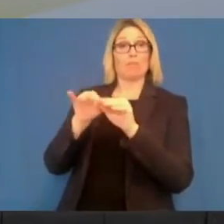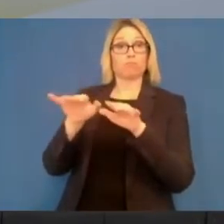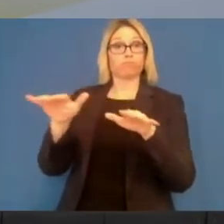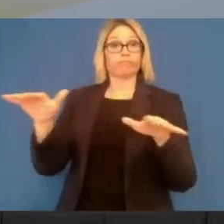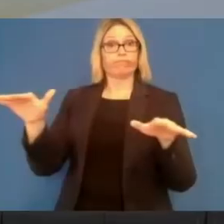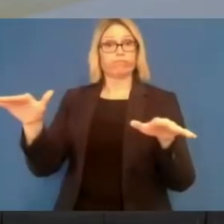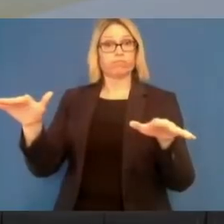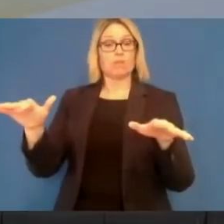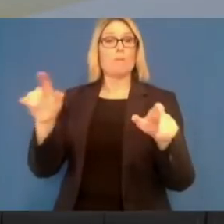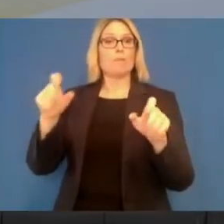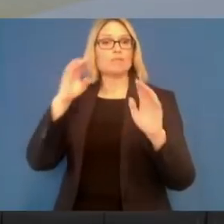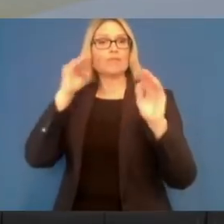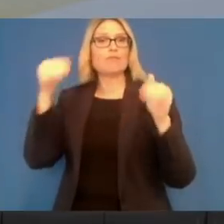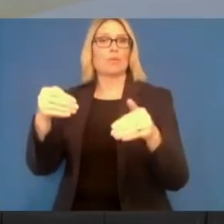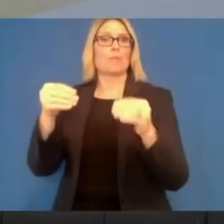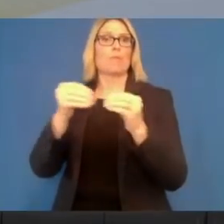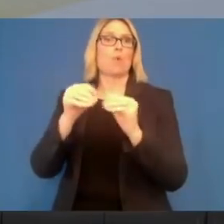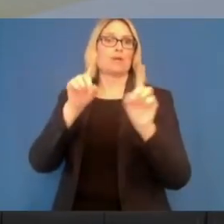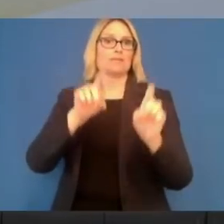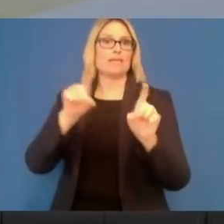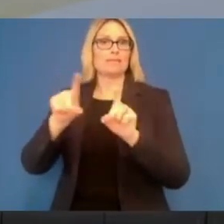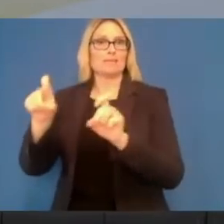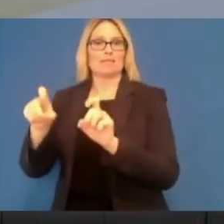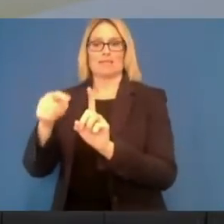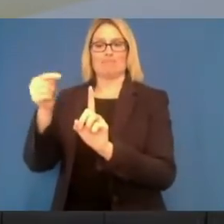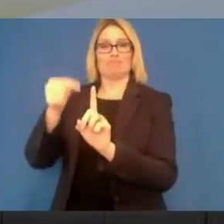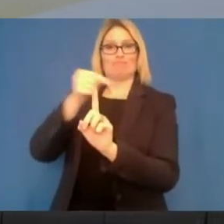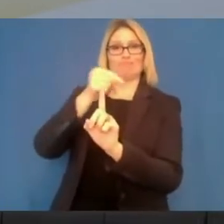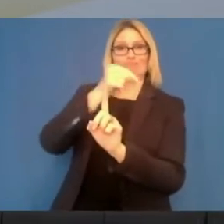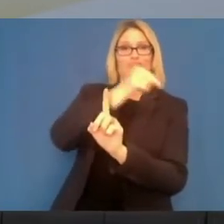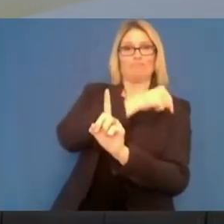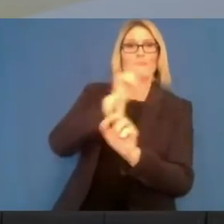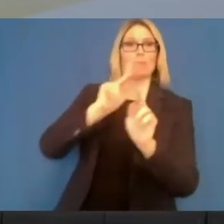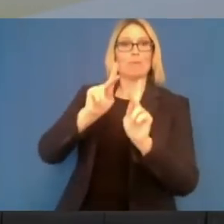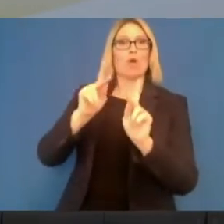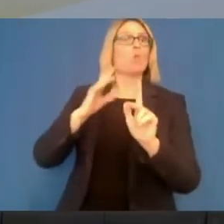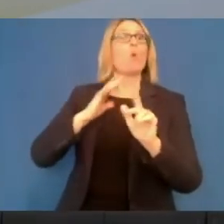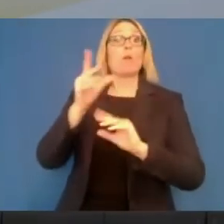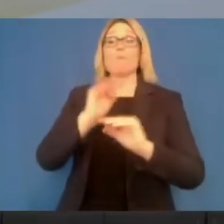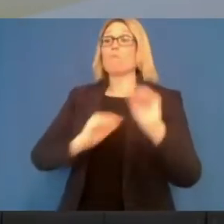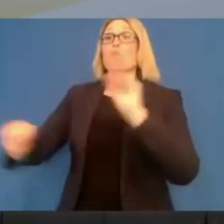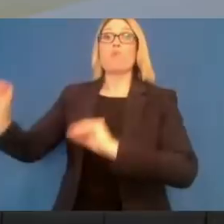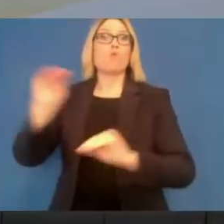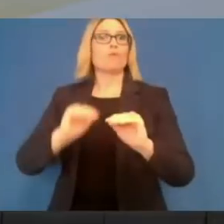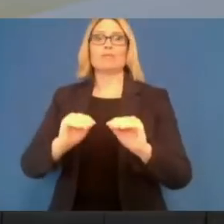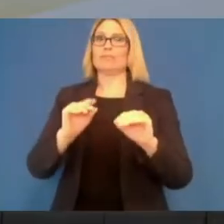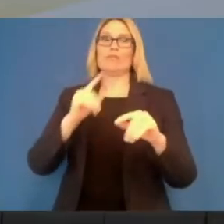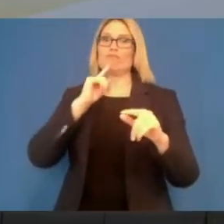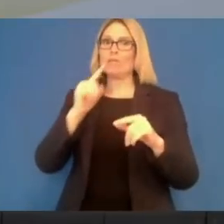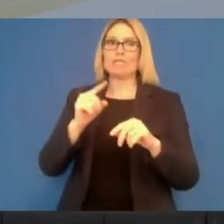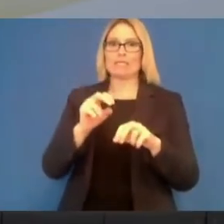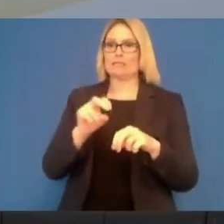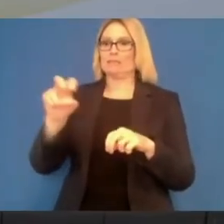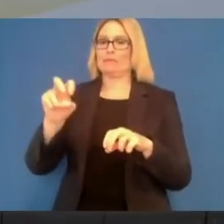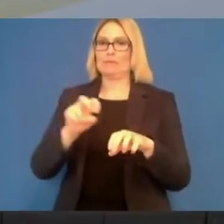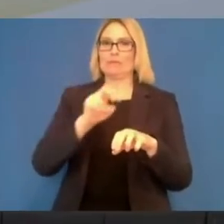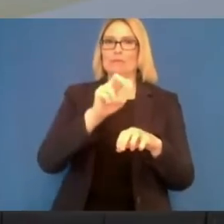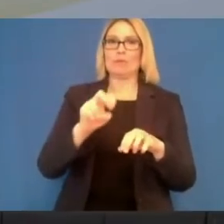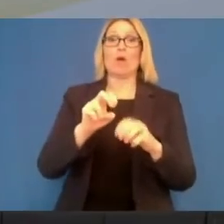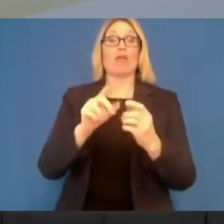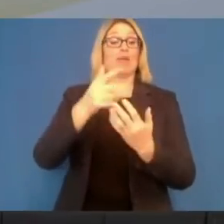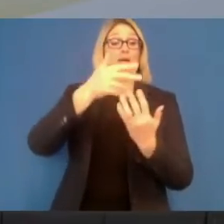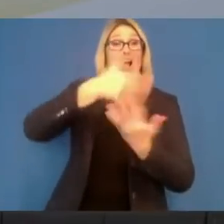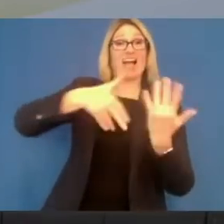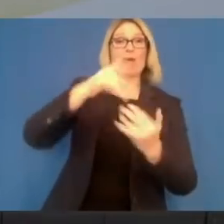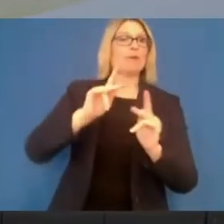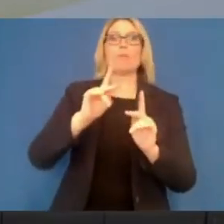immediately focus on testing, contact tracing, and importantly, to limit movement of an interaction between people. We